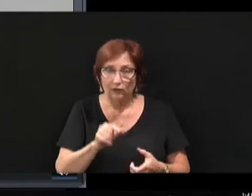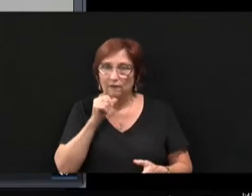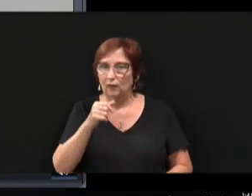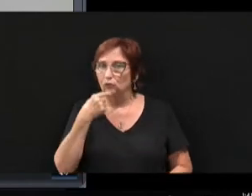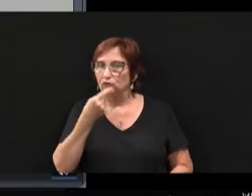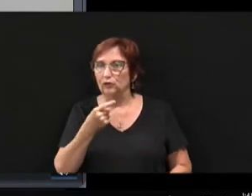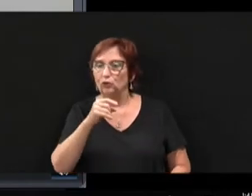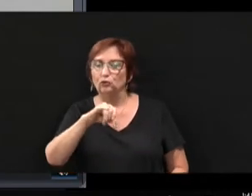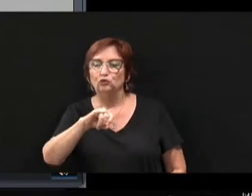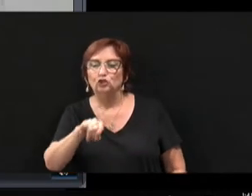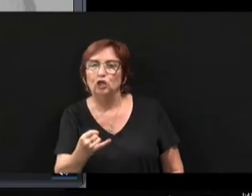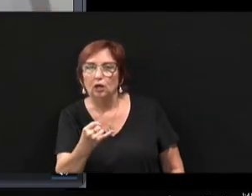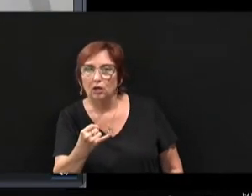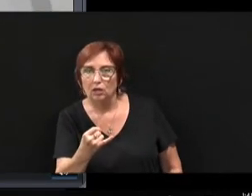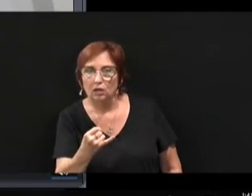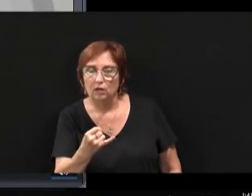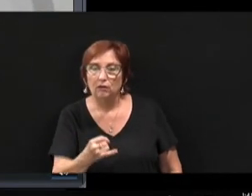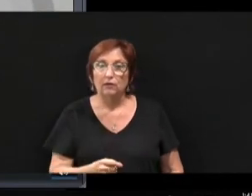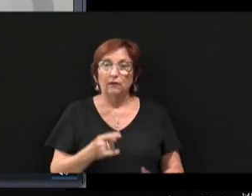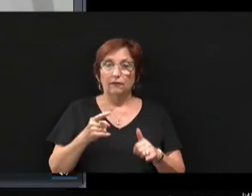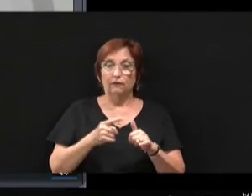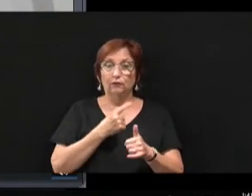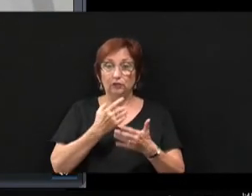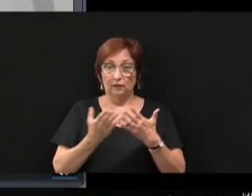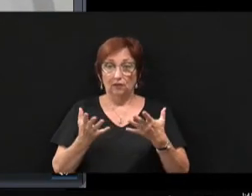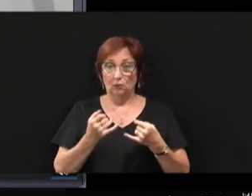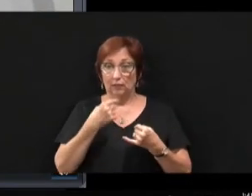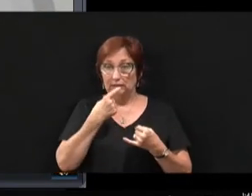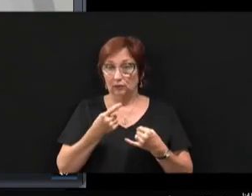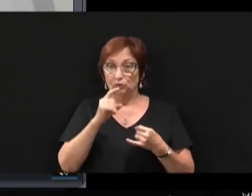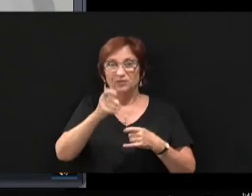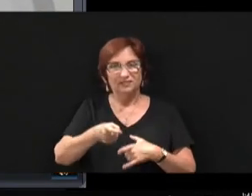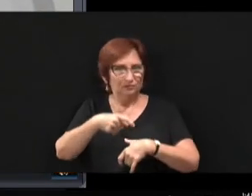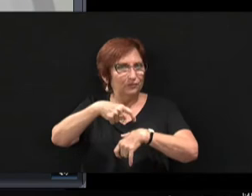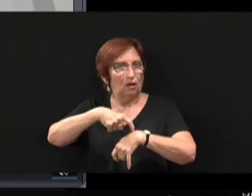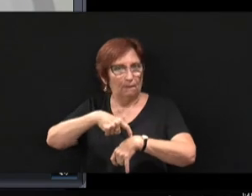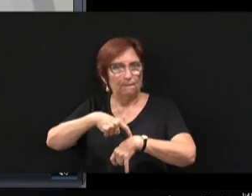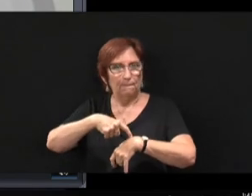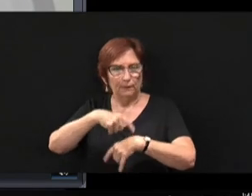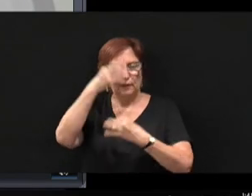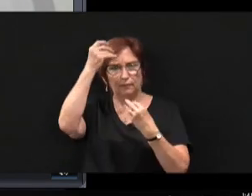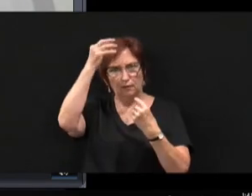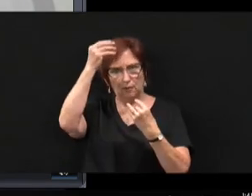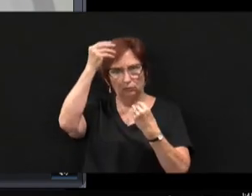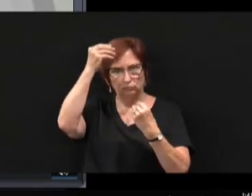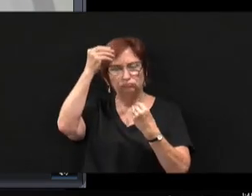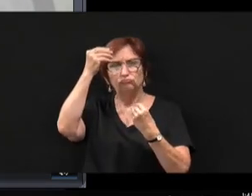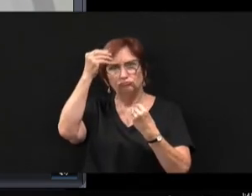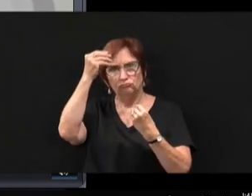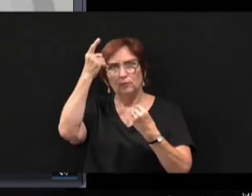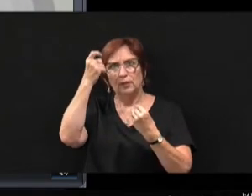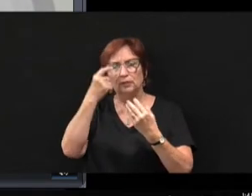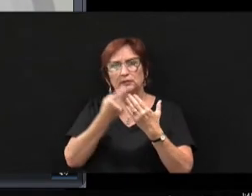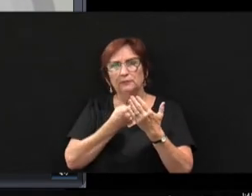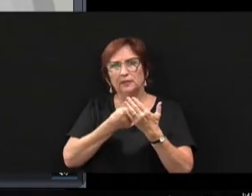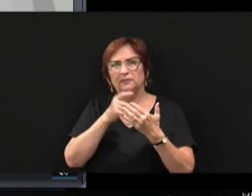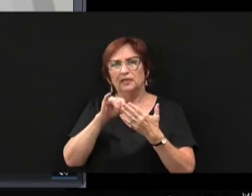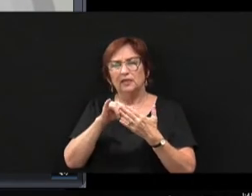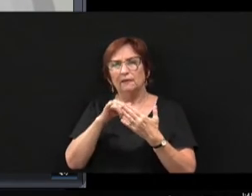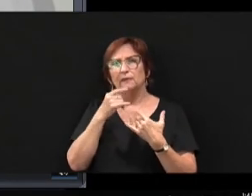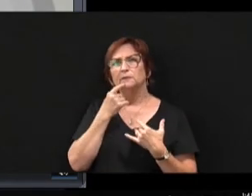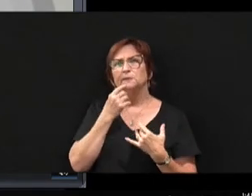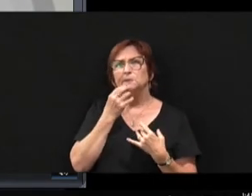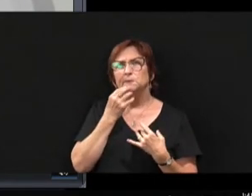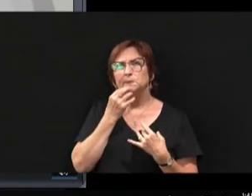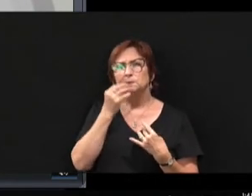J. The first thing you want to do is you want to give them time. Because sometimes they just need that wait time, as we